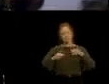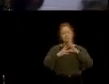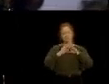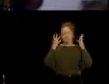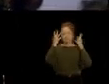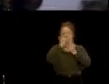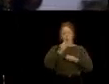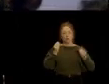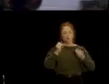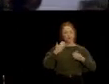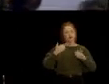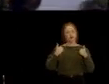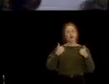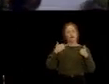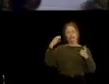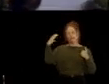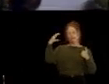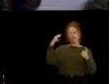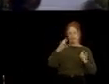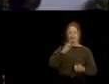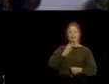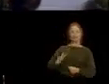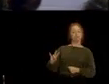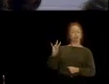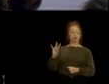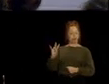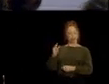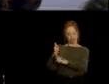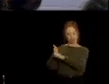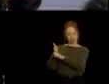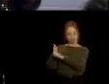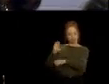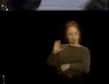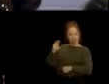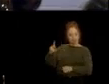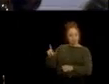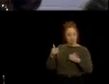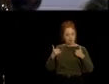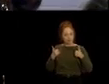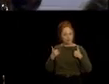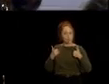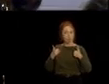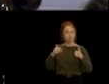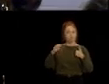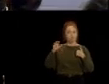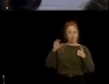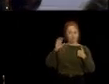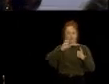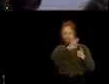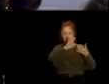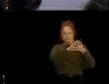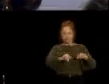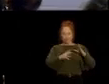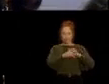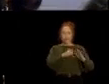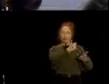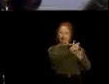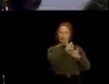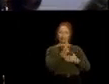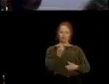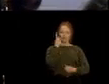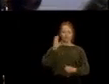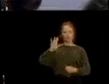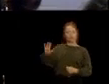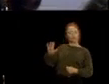have a 7-year-old cousin with cerebral palsy as well, and your story has helped me understand it more